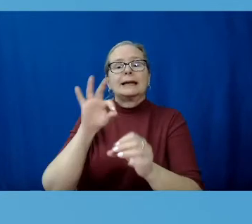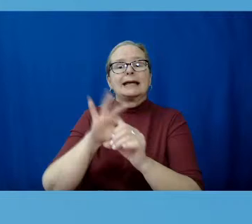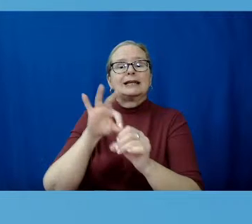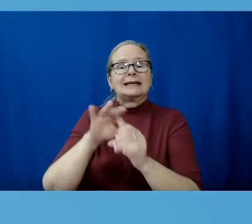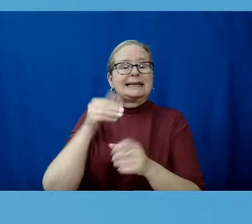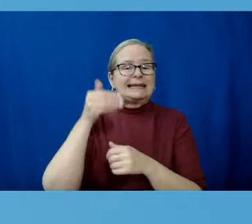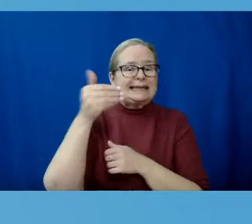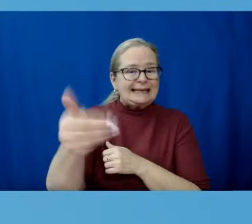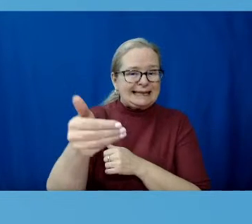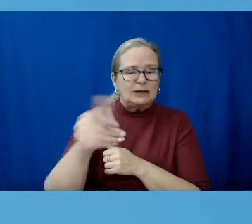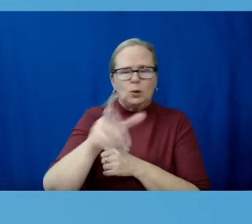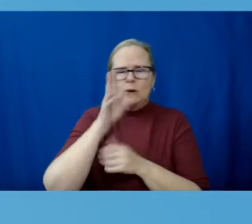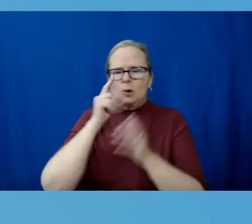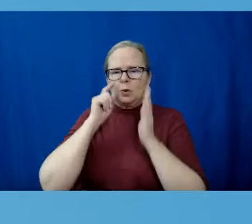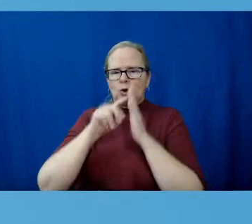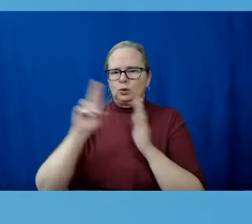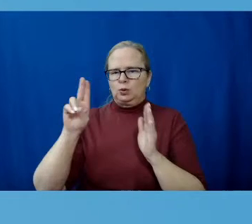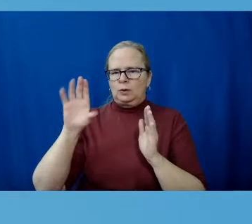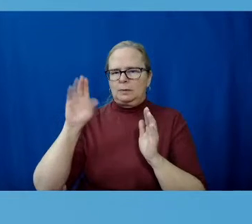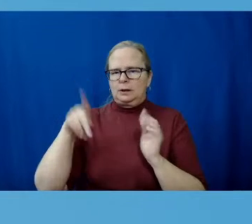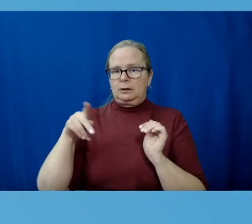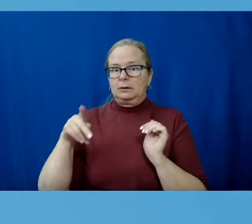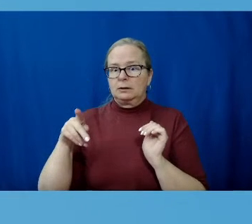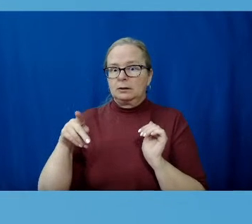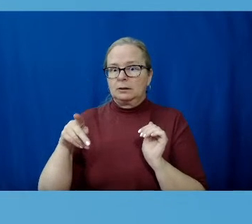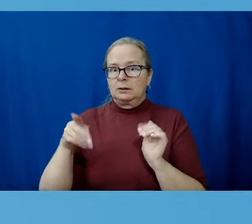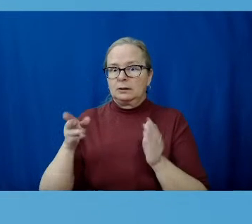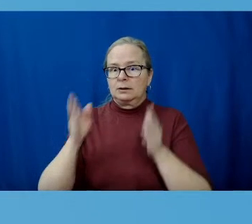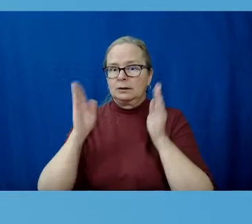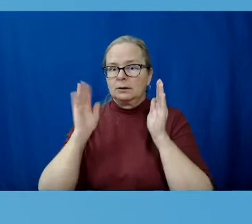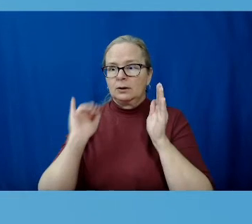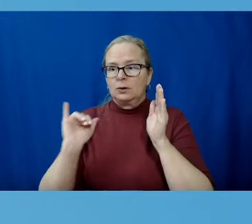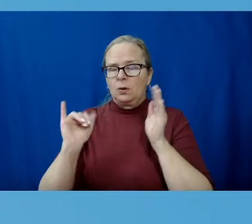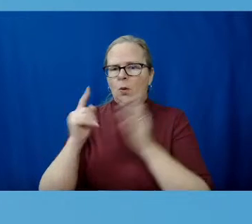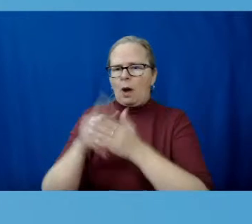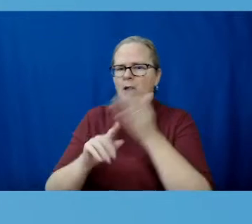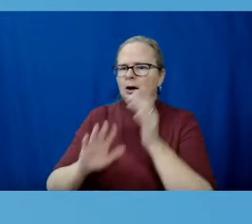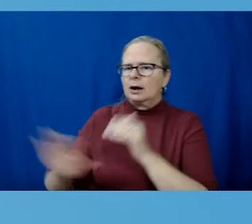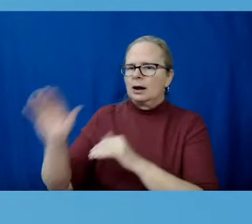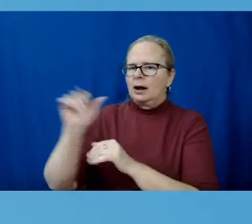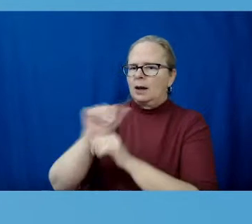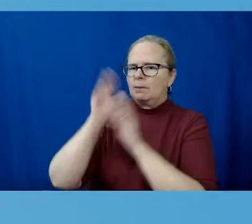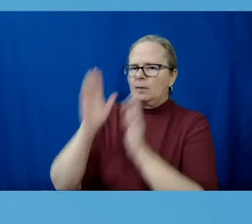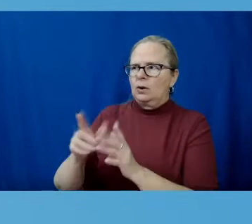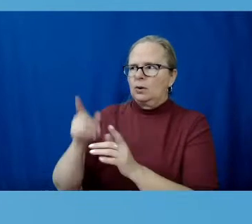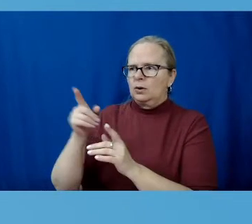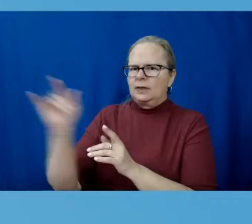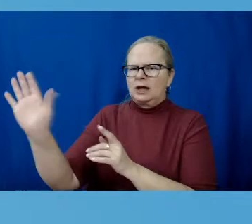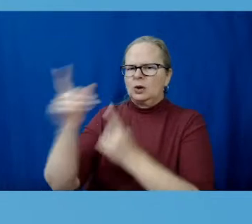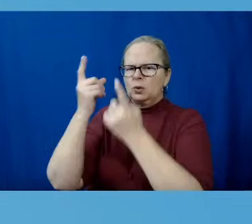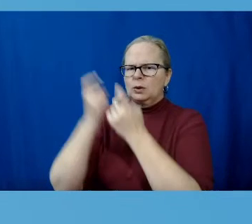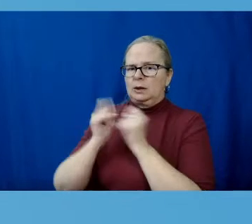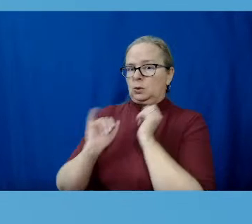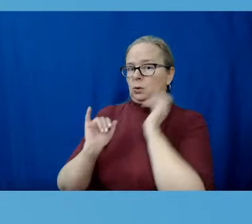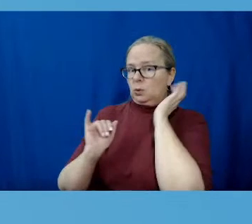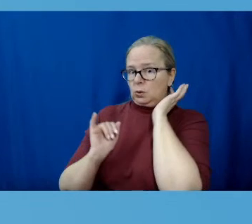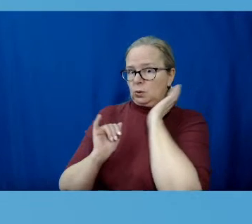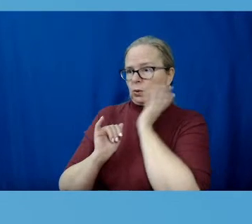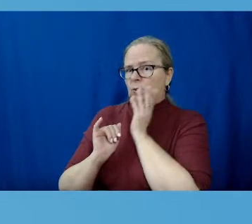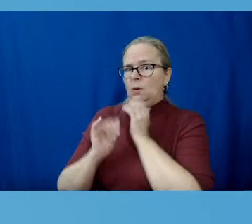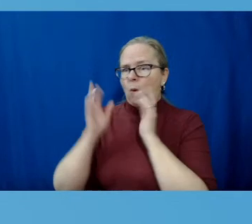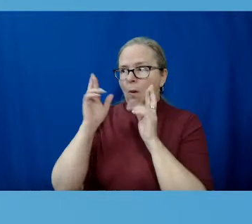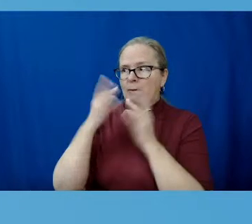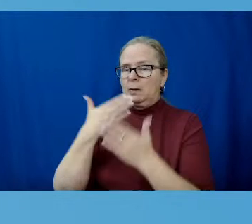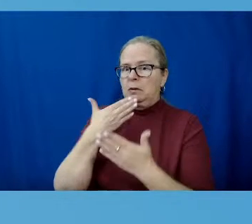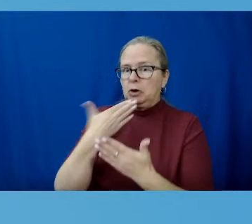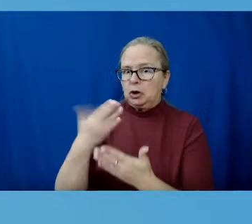on many issues. And they're hoping for some good news. But you've got party politics versus the public, and the